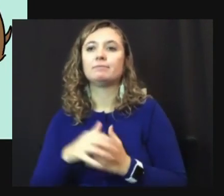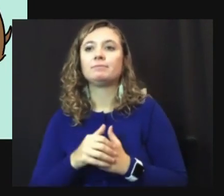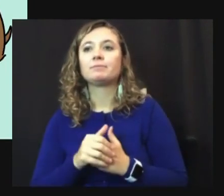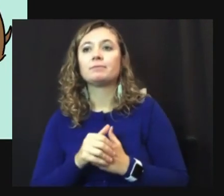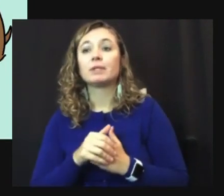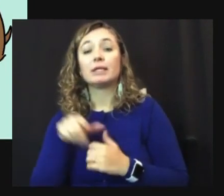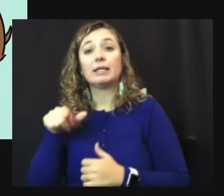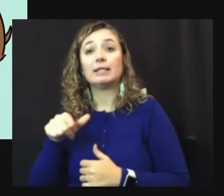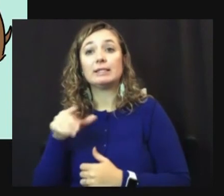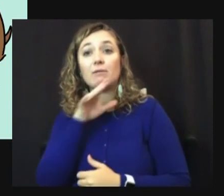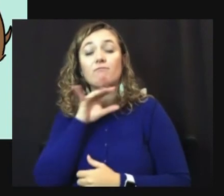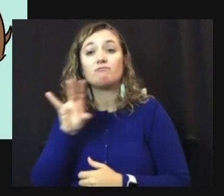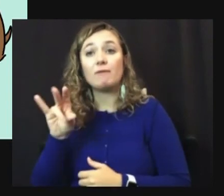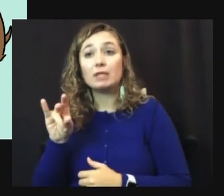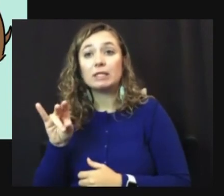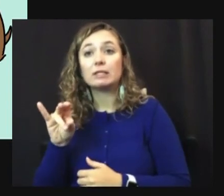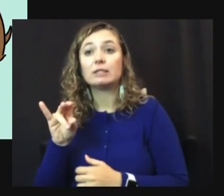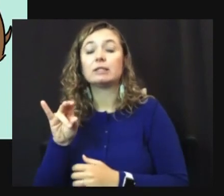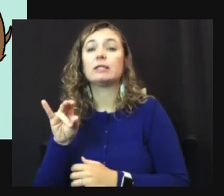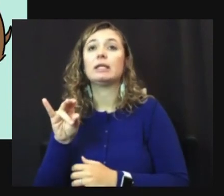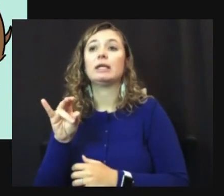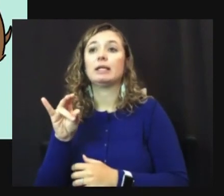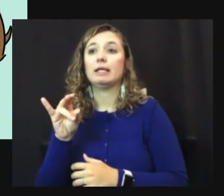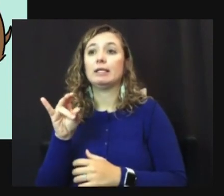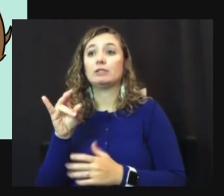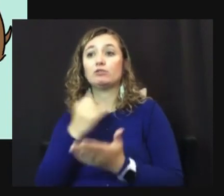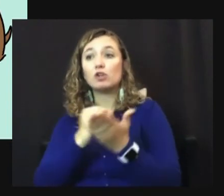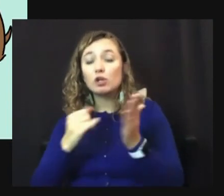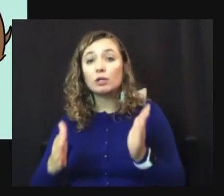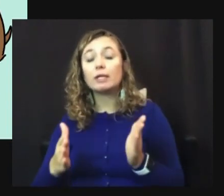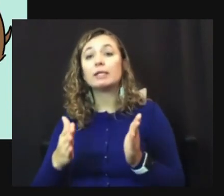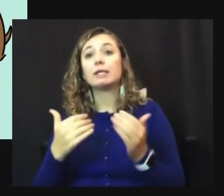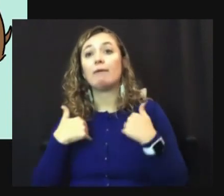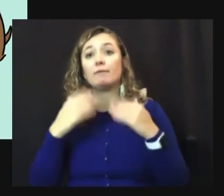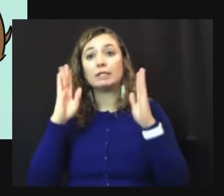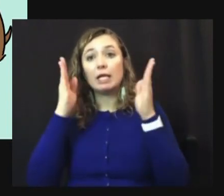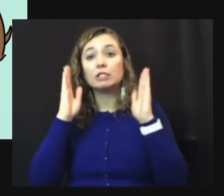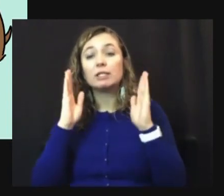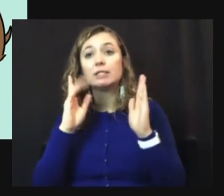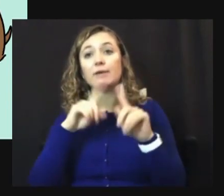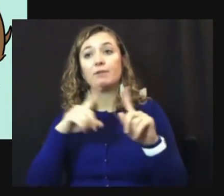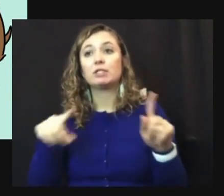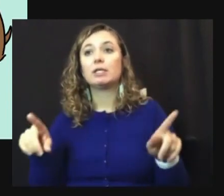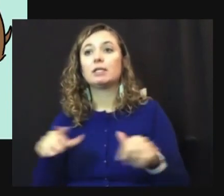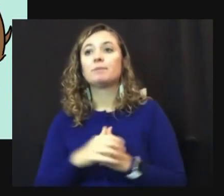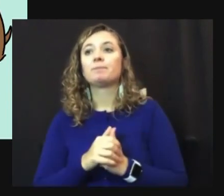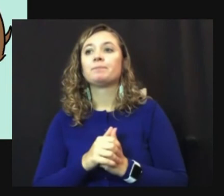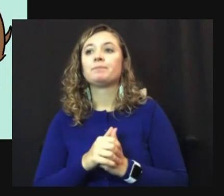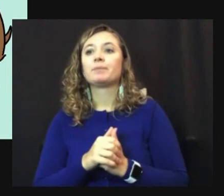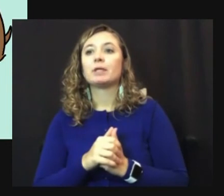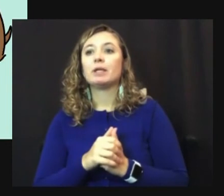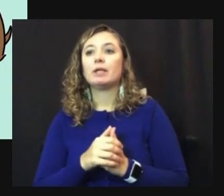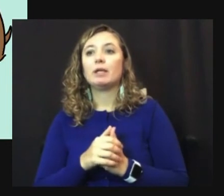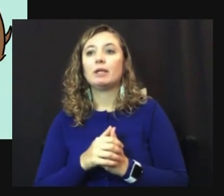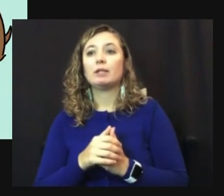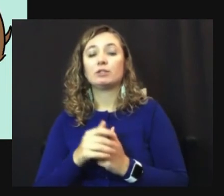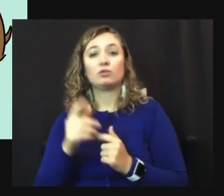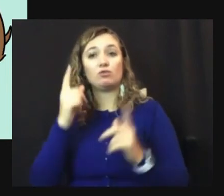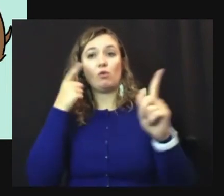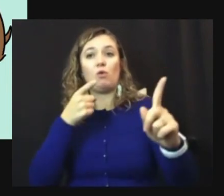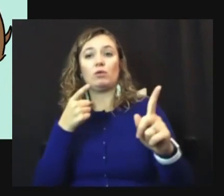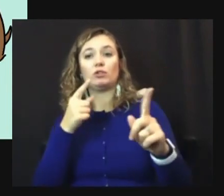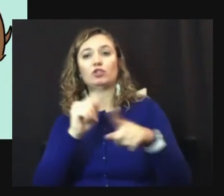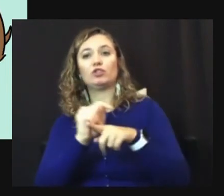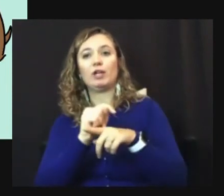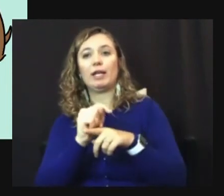autistic, and he has attention differences. His goal that he has chosen is to train his puppy Bertie to become his assistance dog